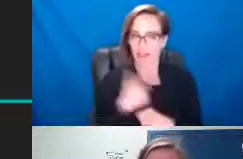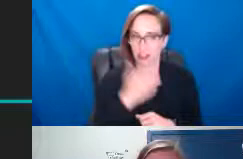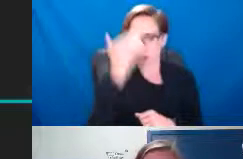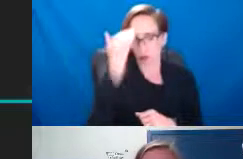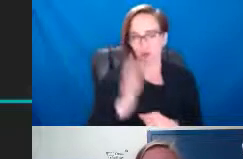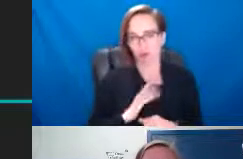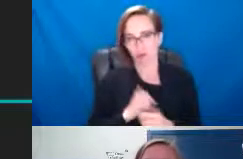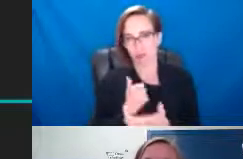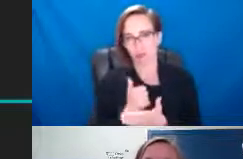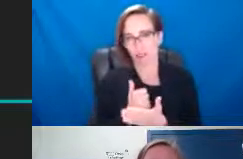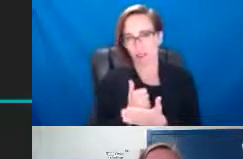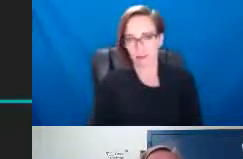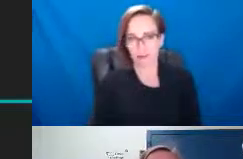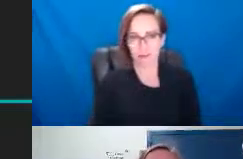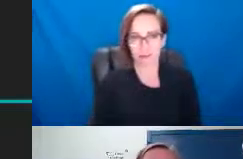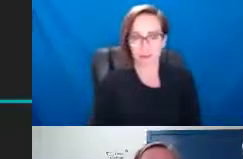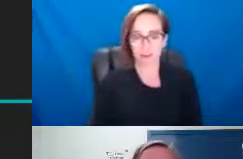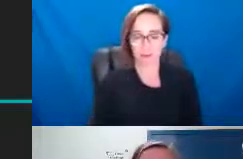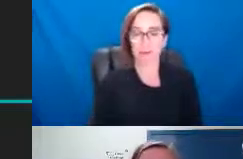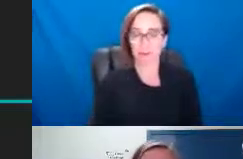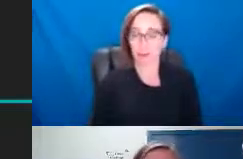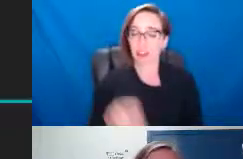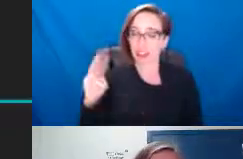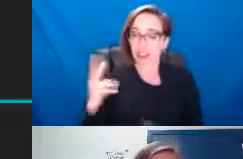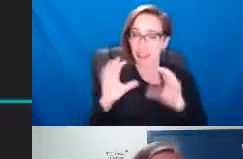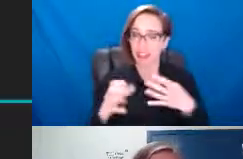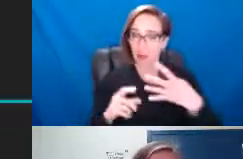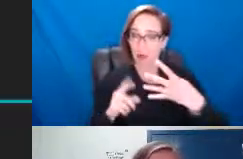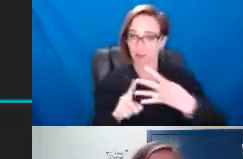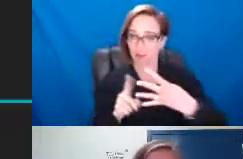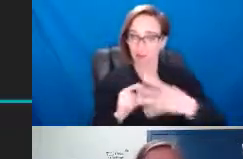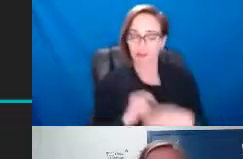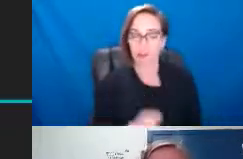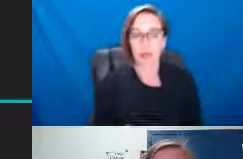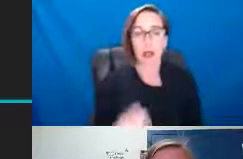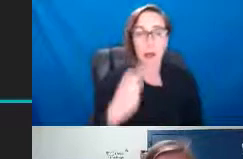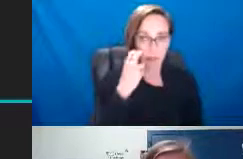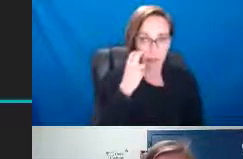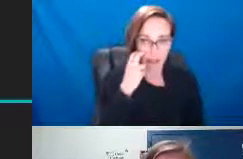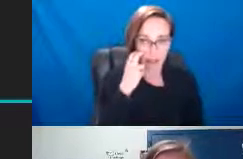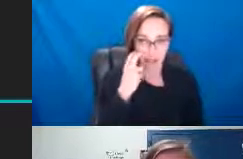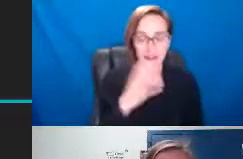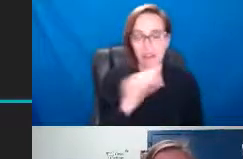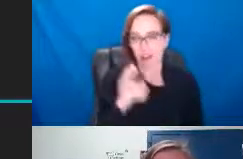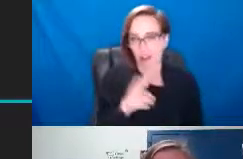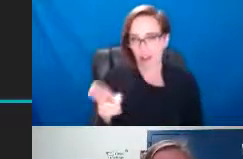right. Moving on now to blind and hard of hearing individuals.